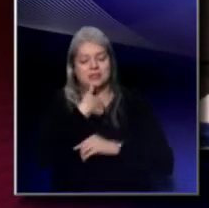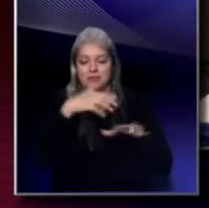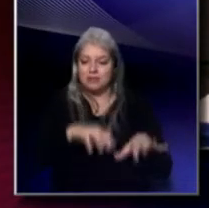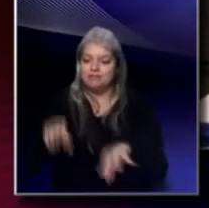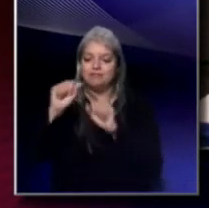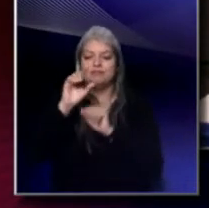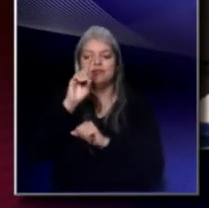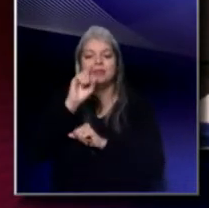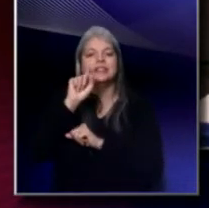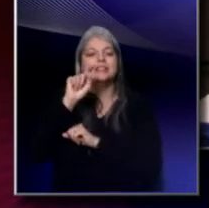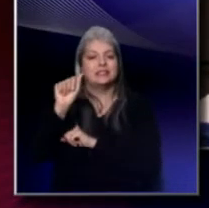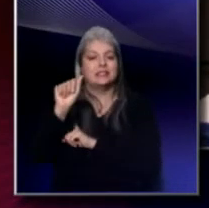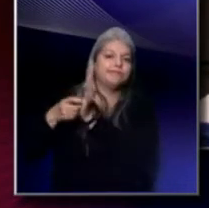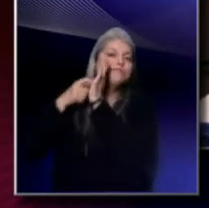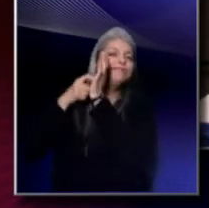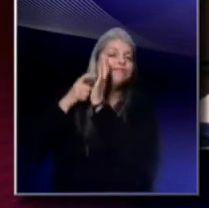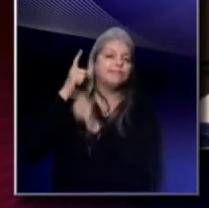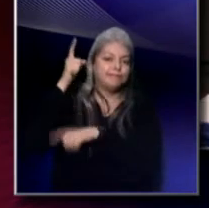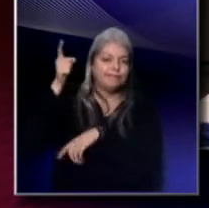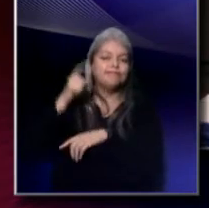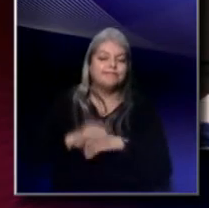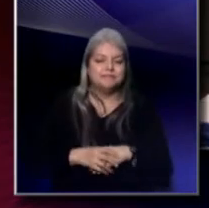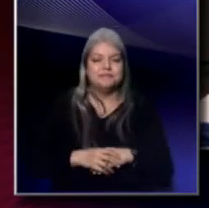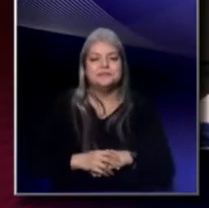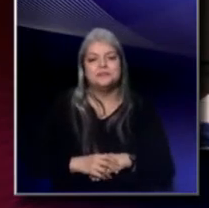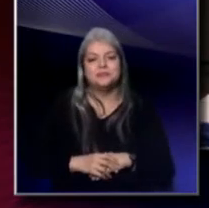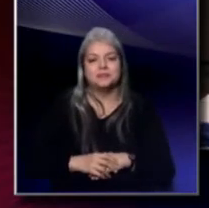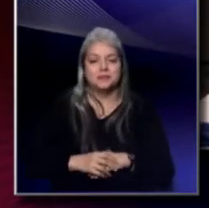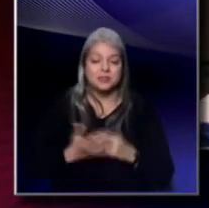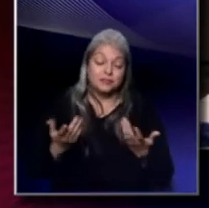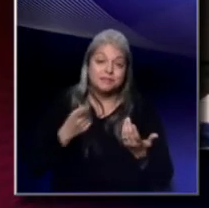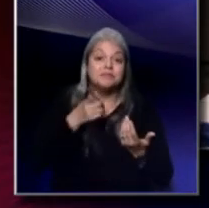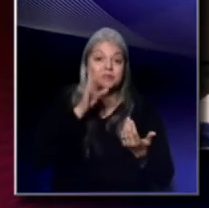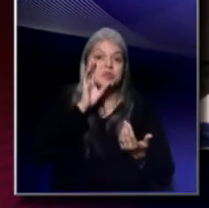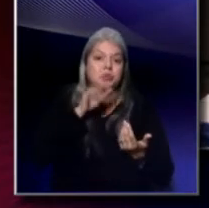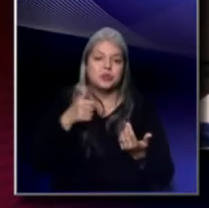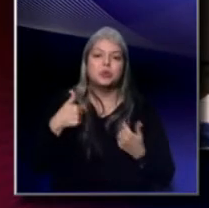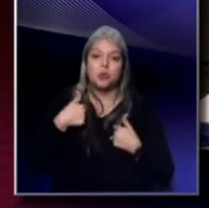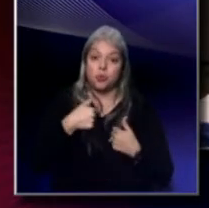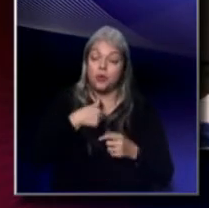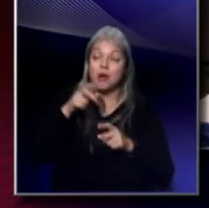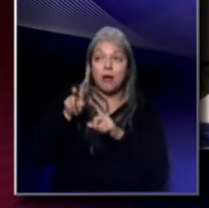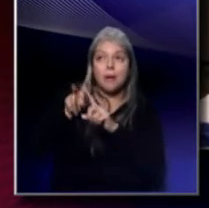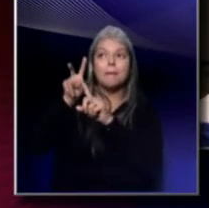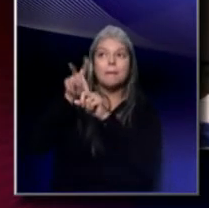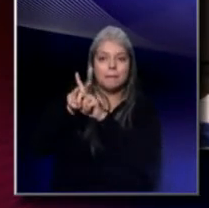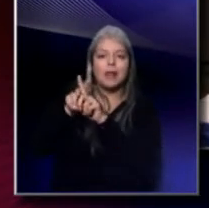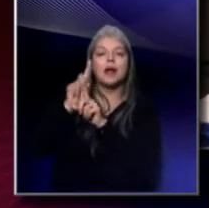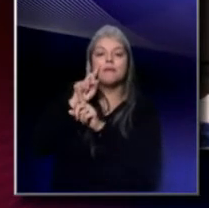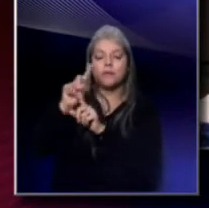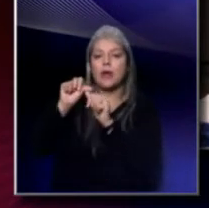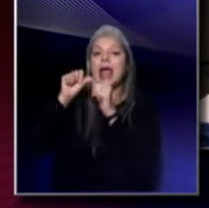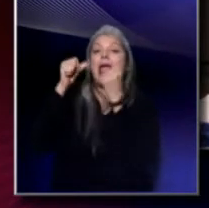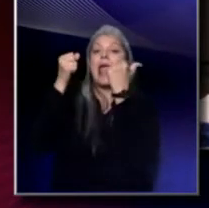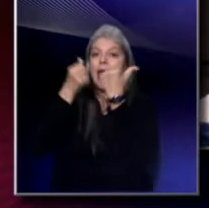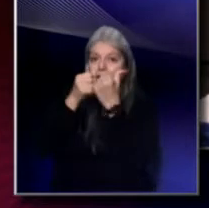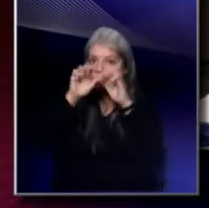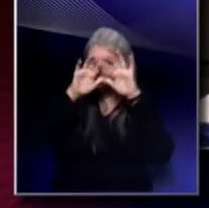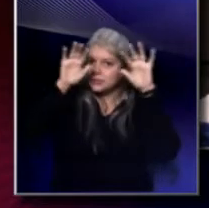agency profile, the accreditation. As you know, we're applying for an